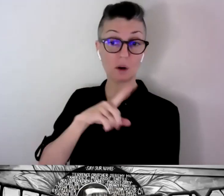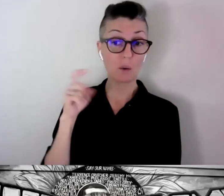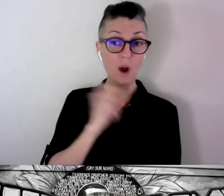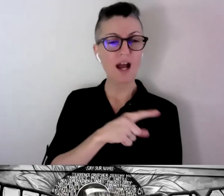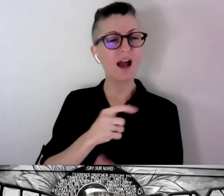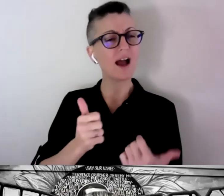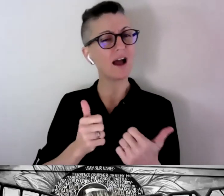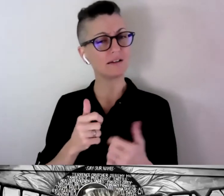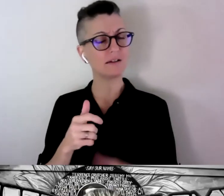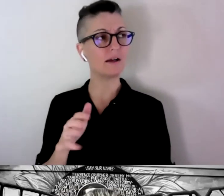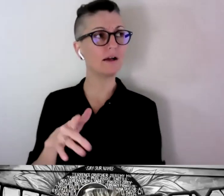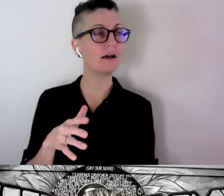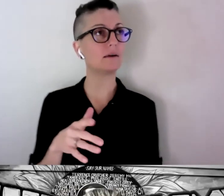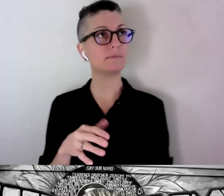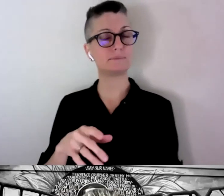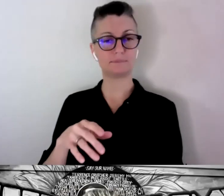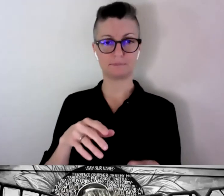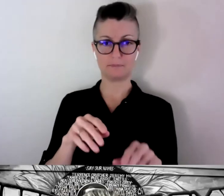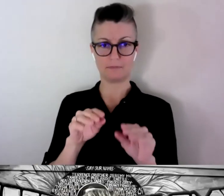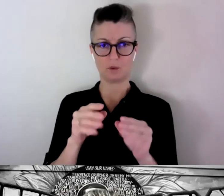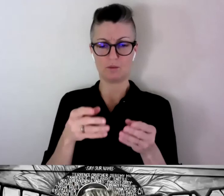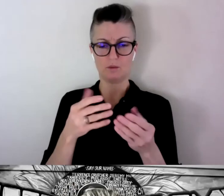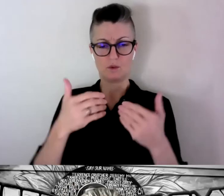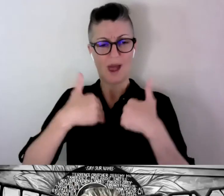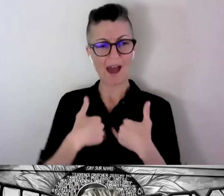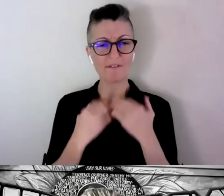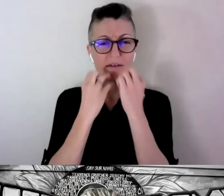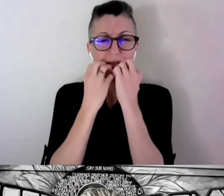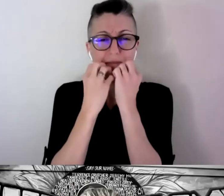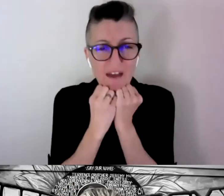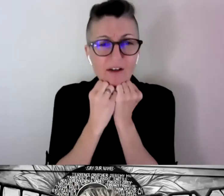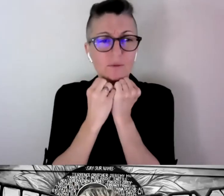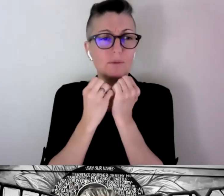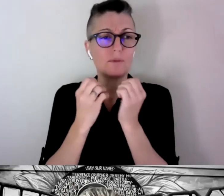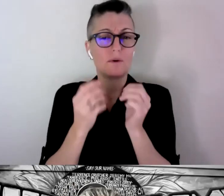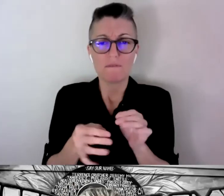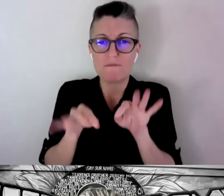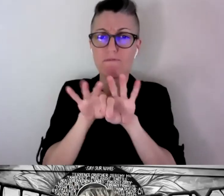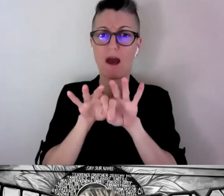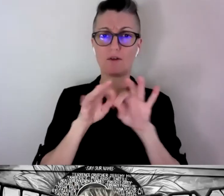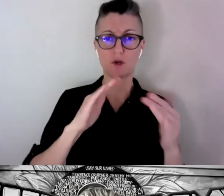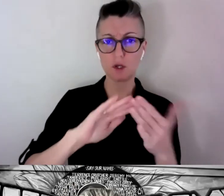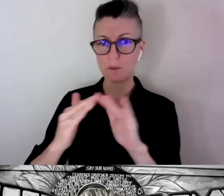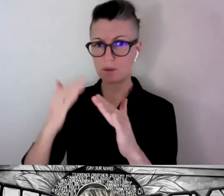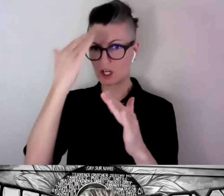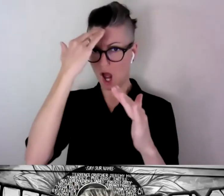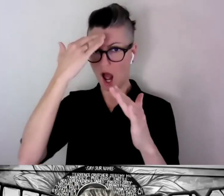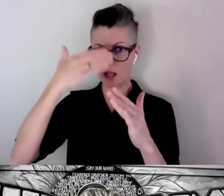with valuing and incorporating community knowledge and positioning it as a scholarly in its own right?